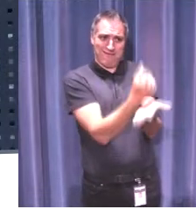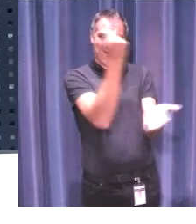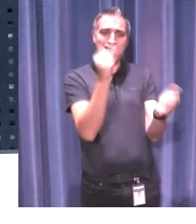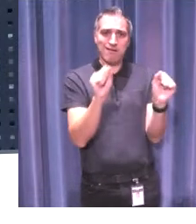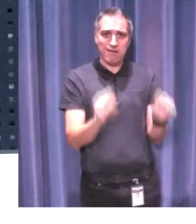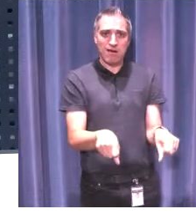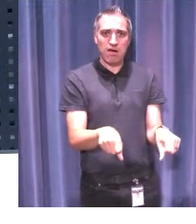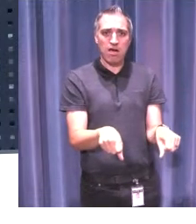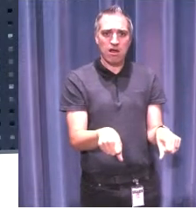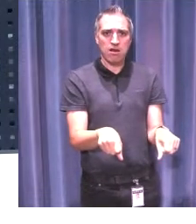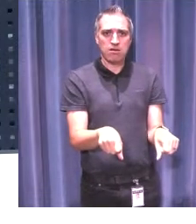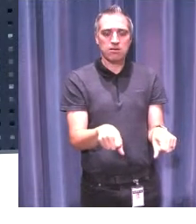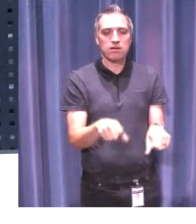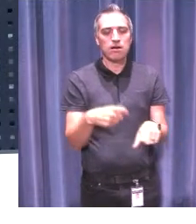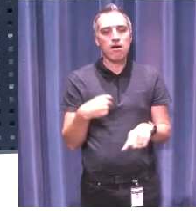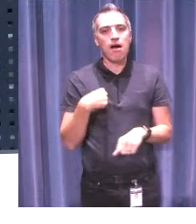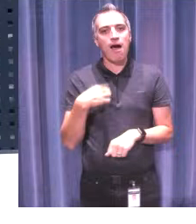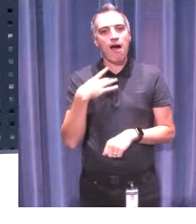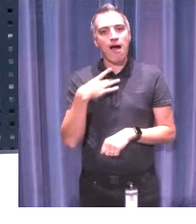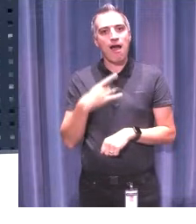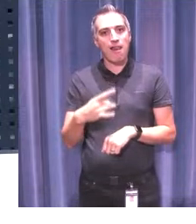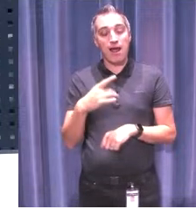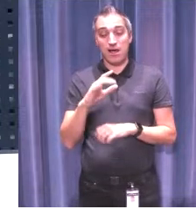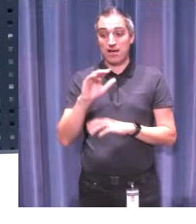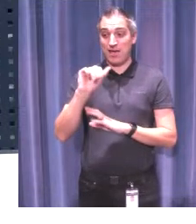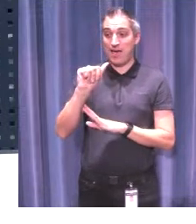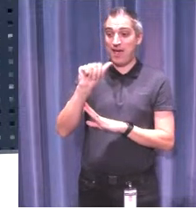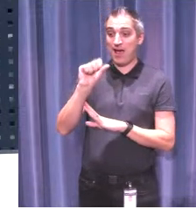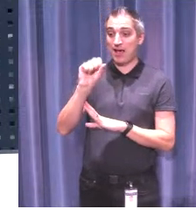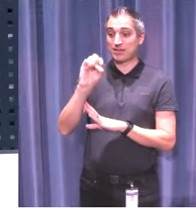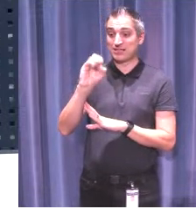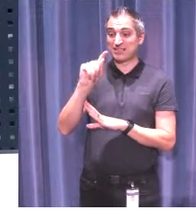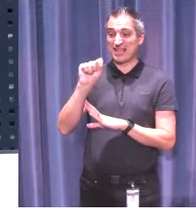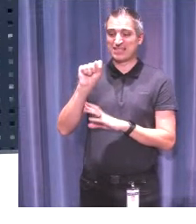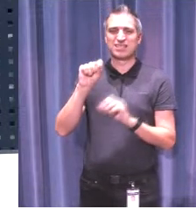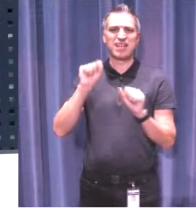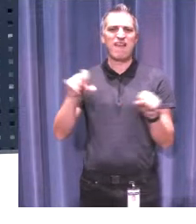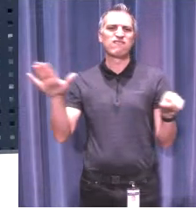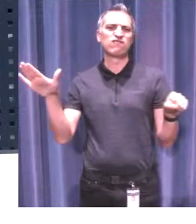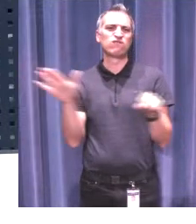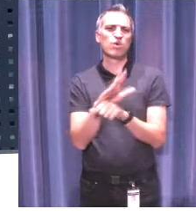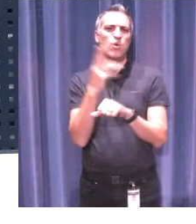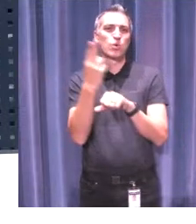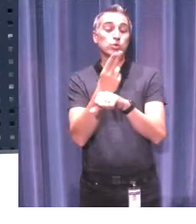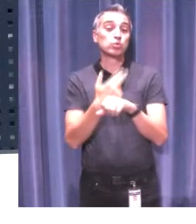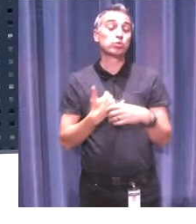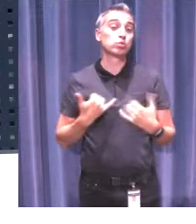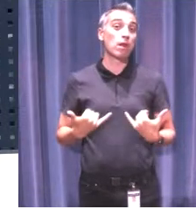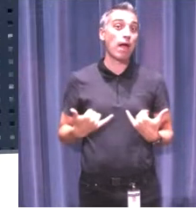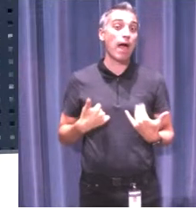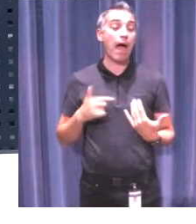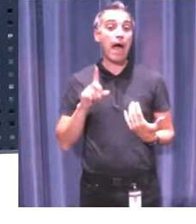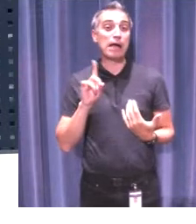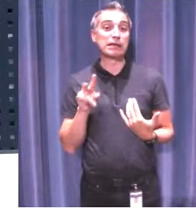I like assets to be fully used. Today I stuck my head in your